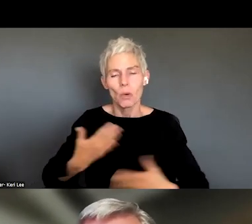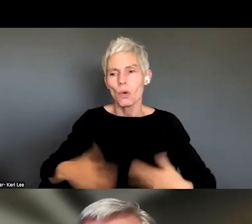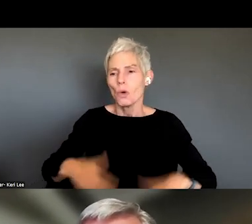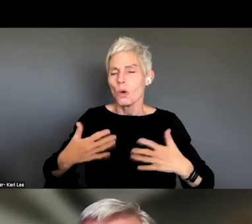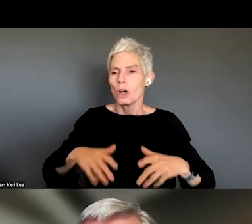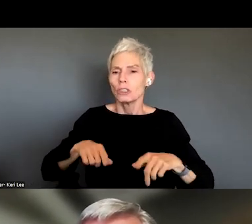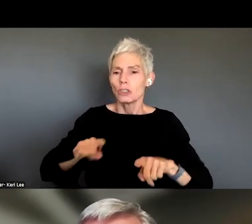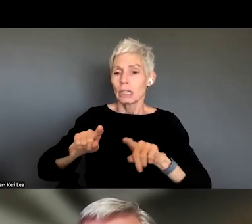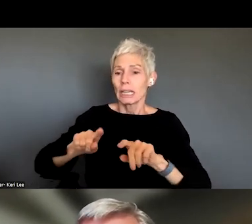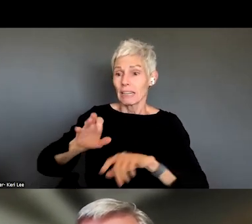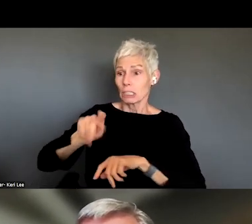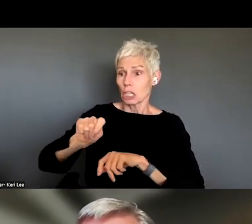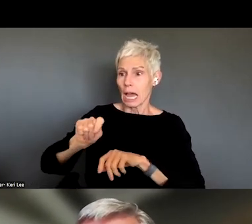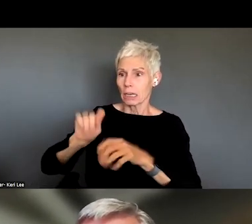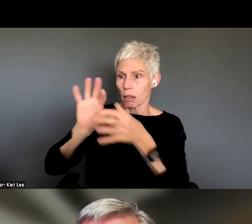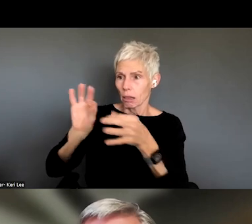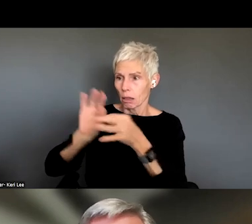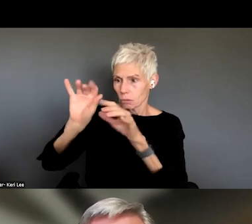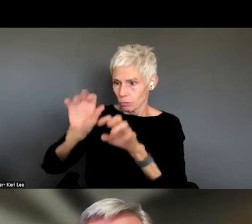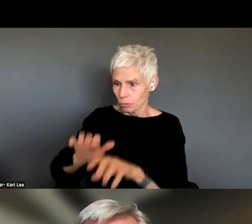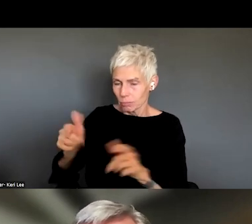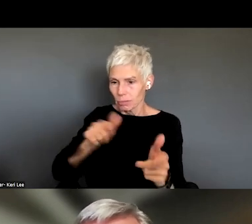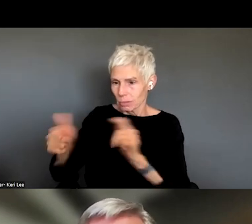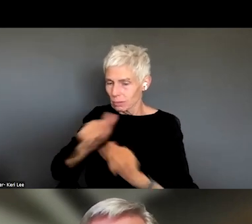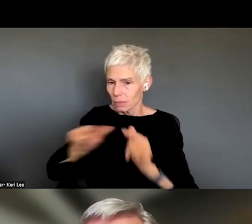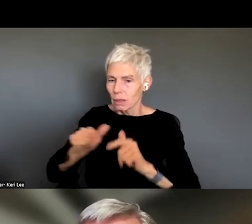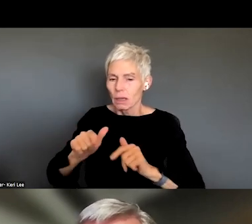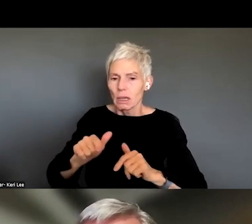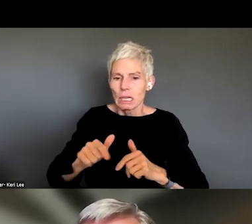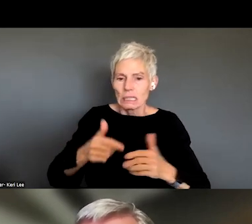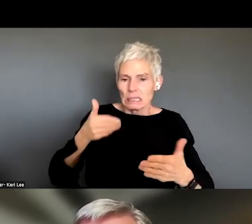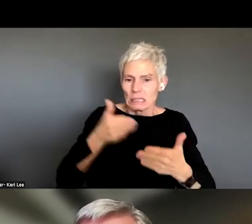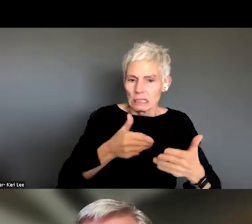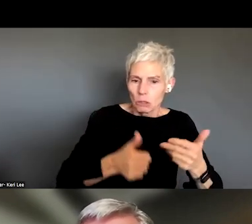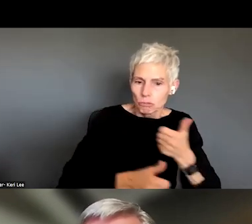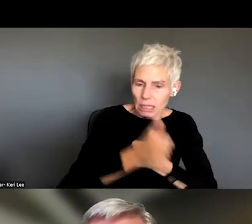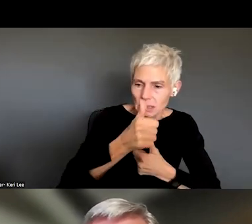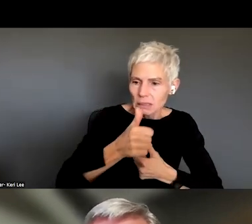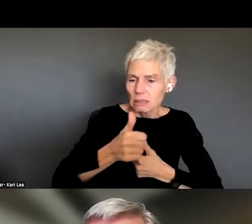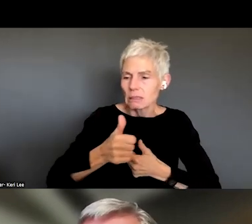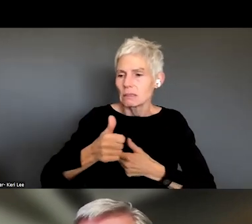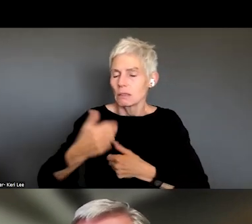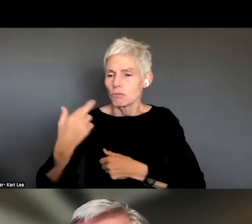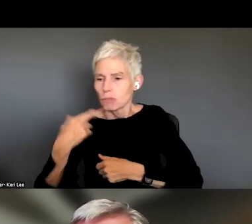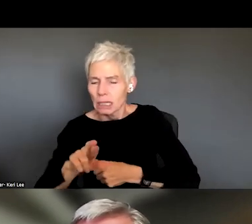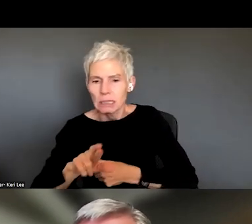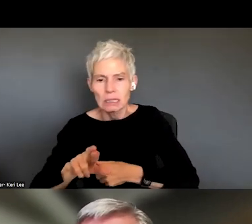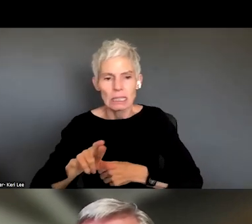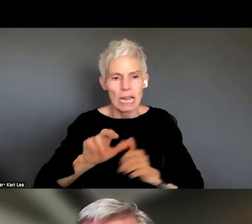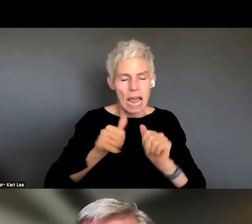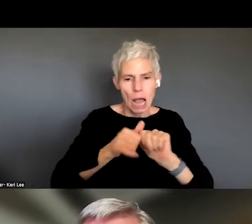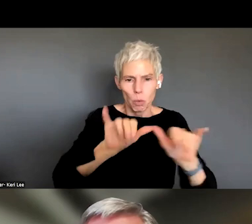chat on the debates related to imminent risk, imminent danger, the language that we use, measuring outcomes of